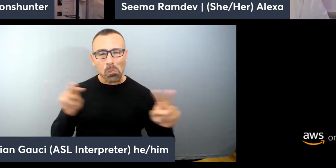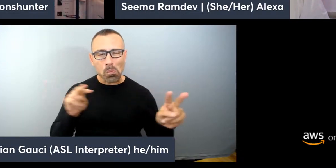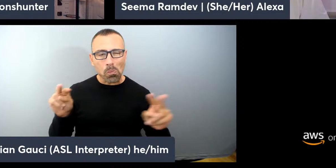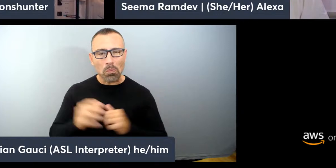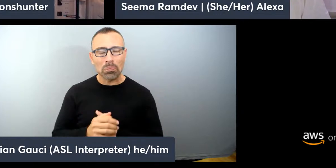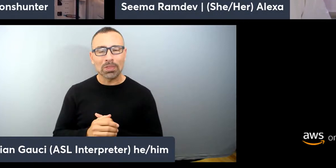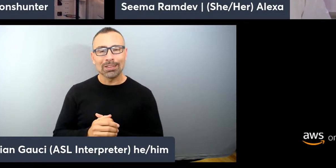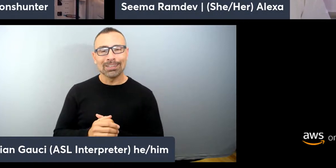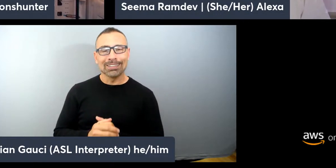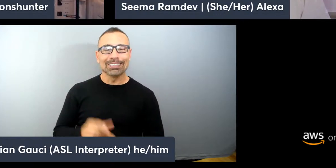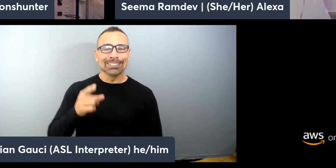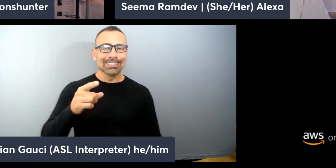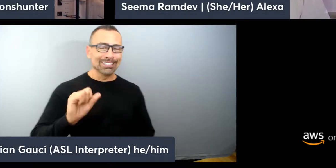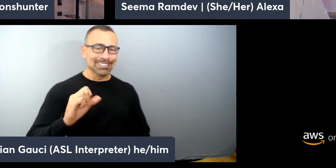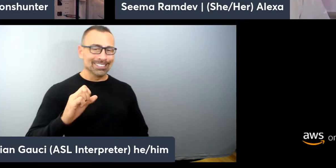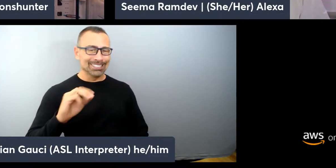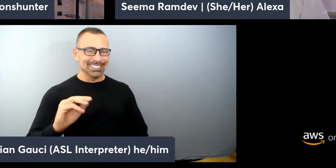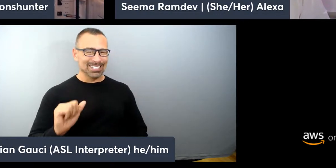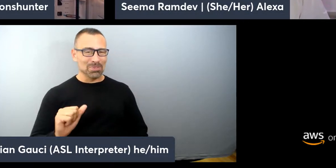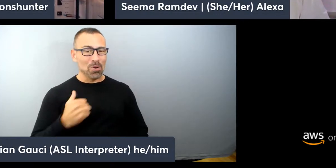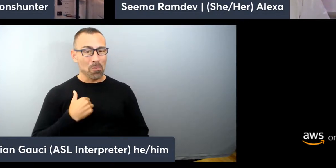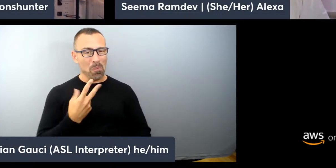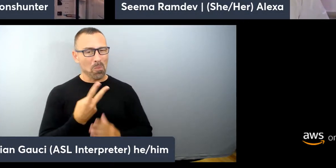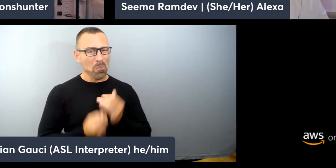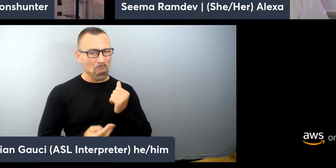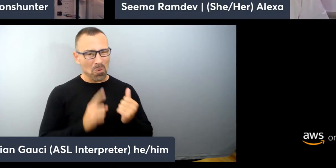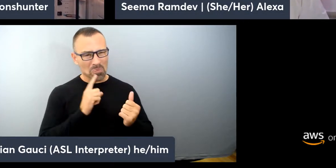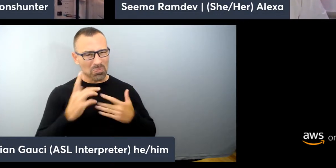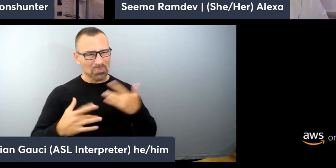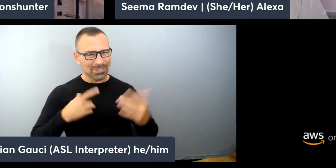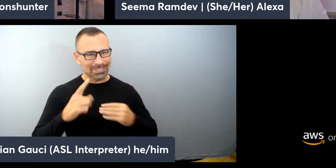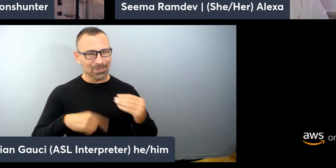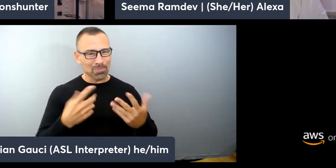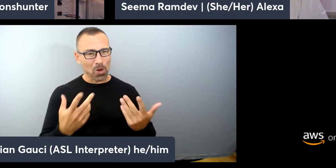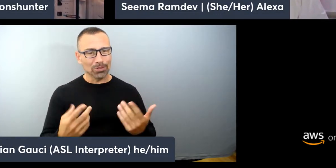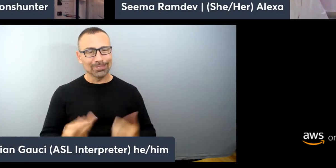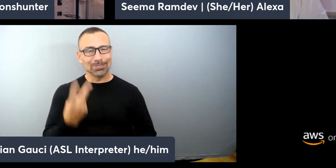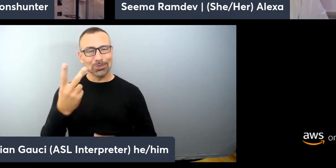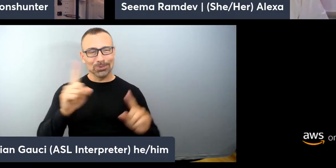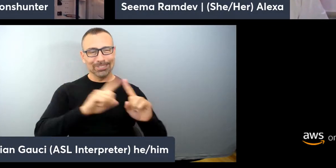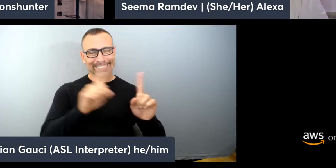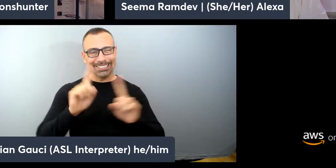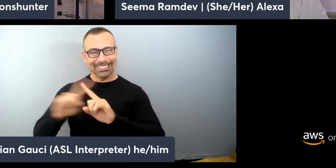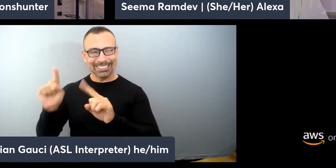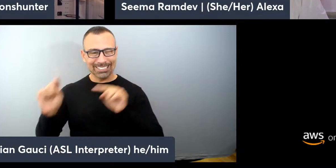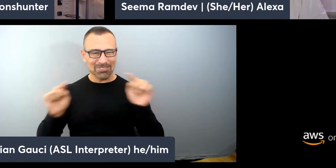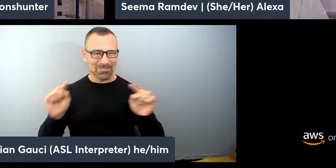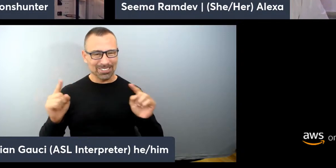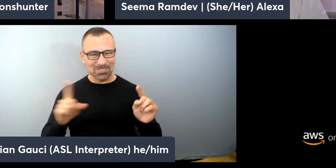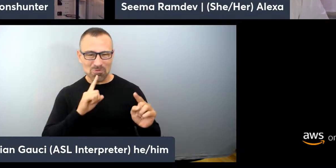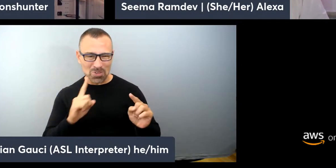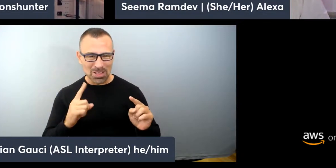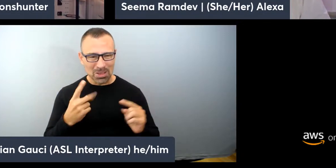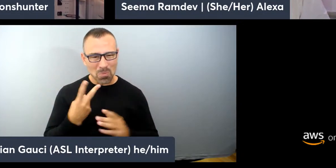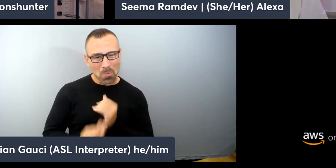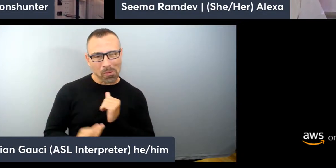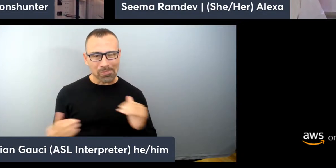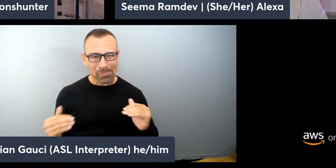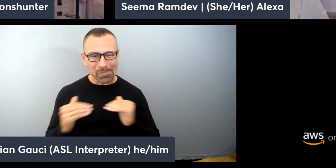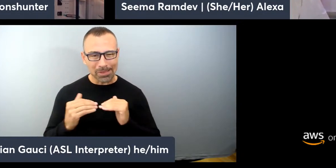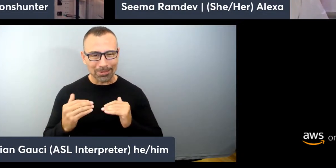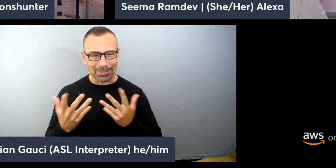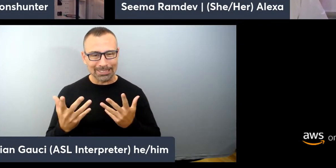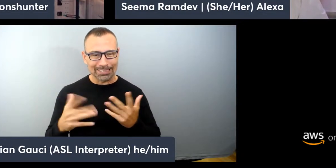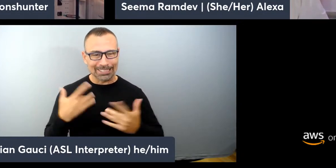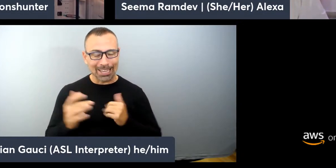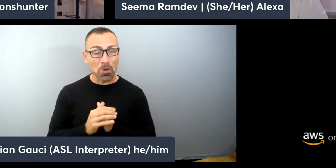about equally about both the services. They're two different things. So yeah, uh, I think I want to hear more and then tell